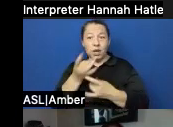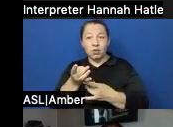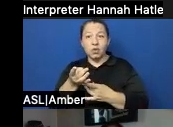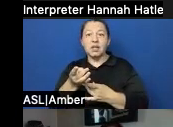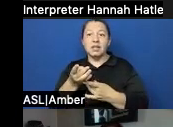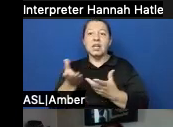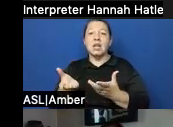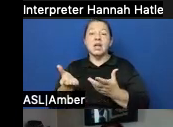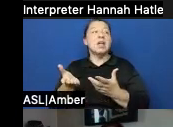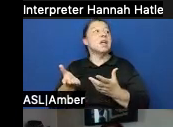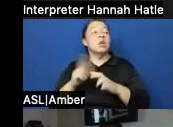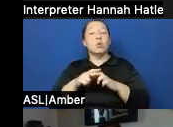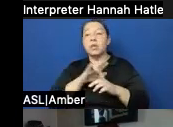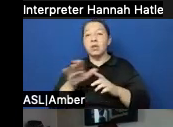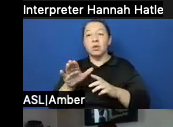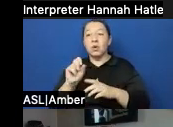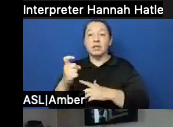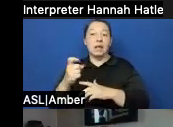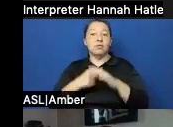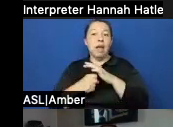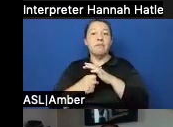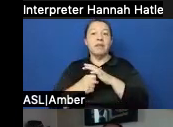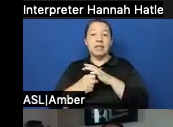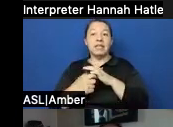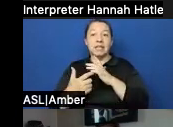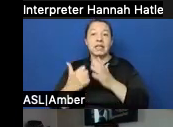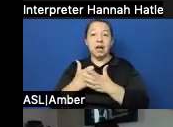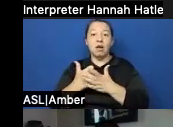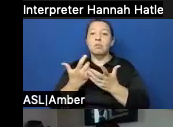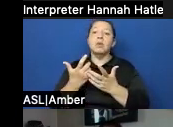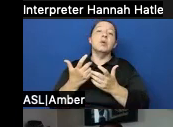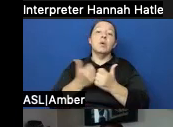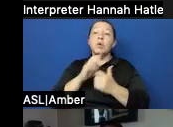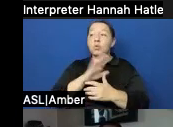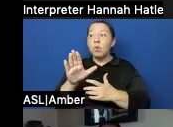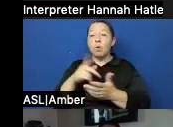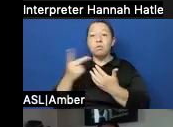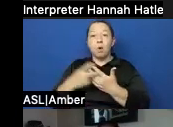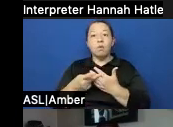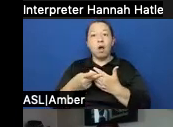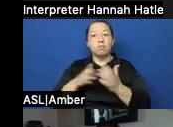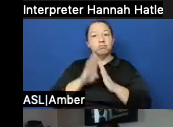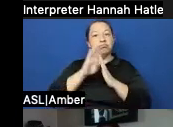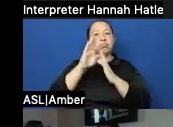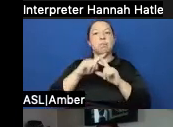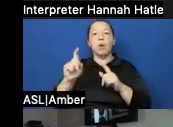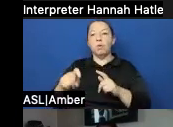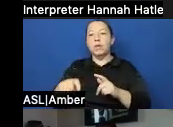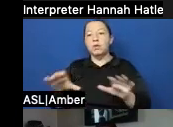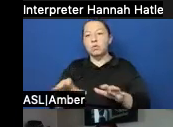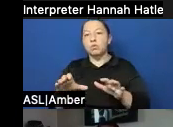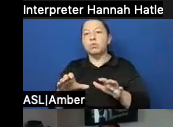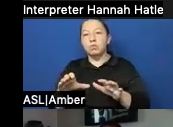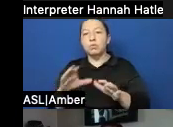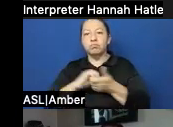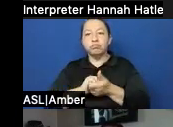your SEND programs. But we need to do that in general. We need to do it with IHS, the medical clinics, dentists,